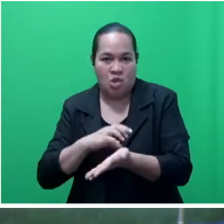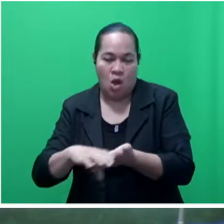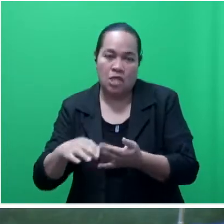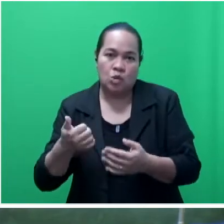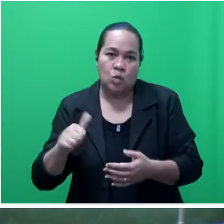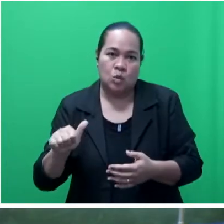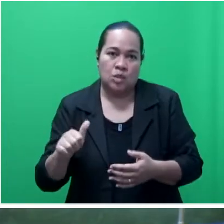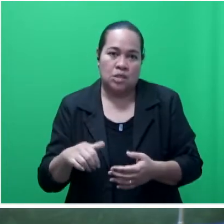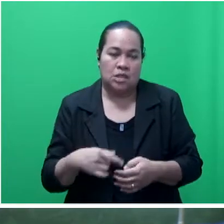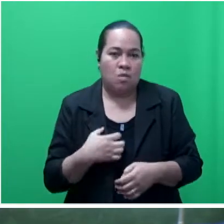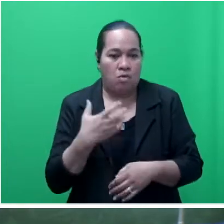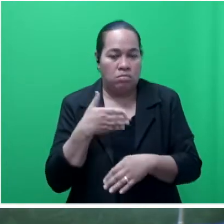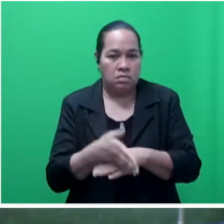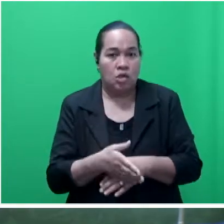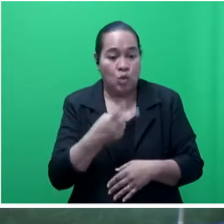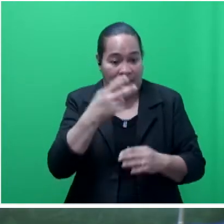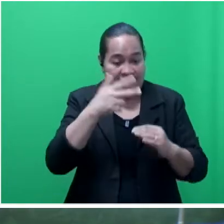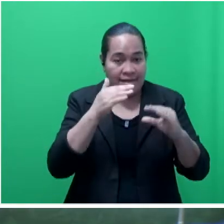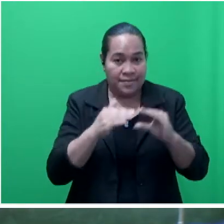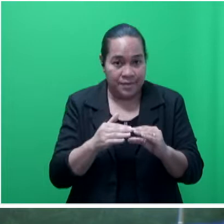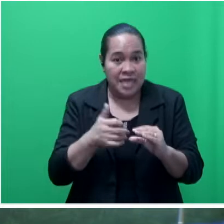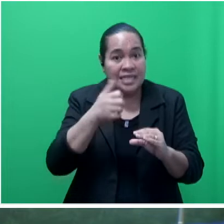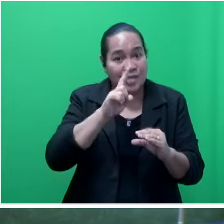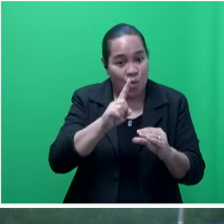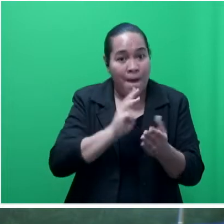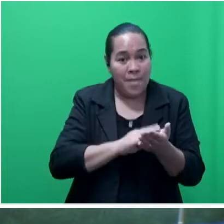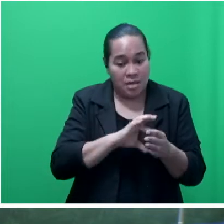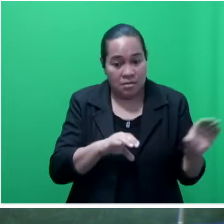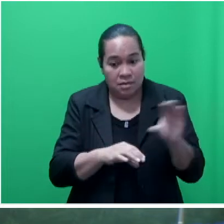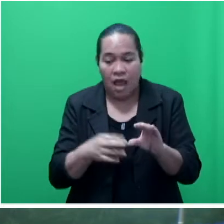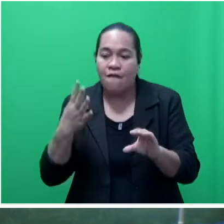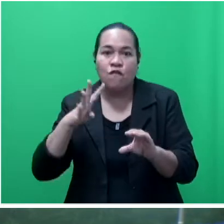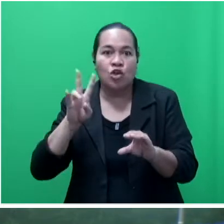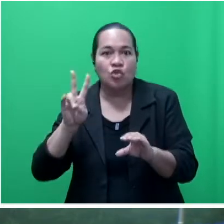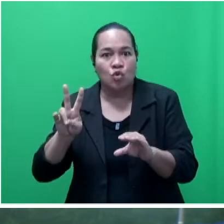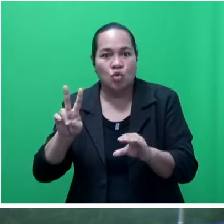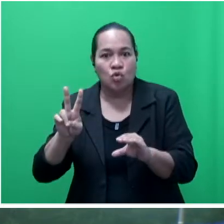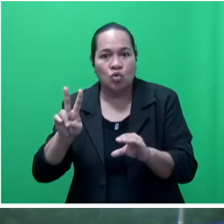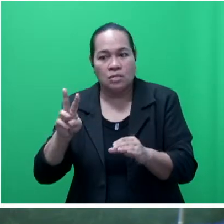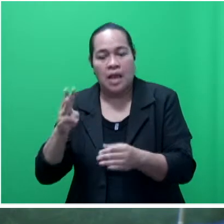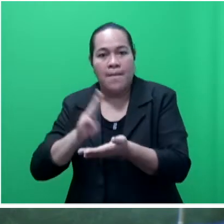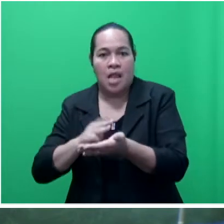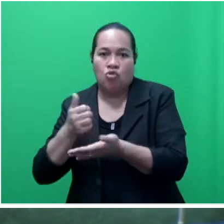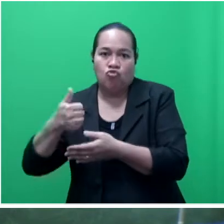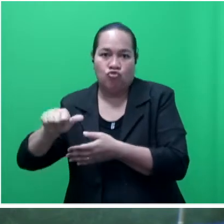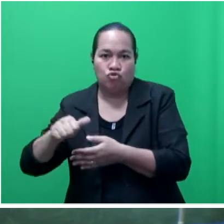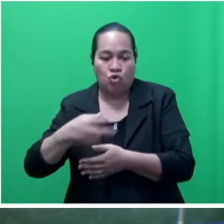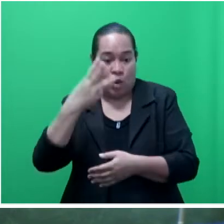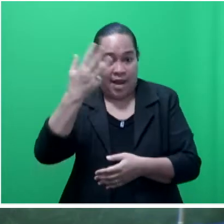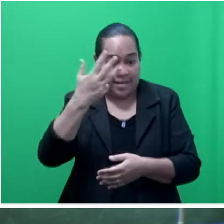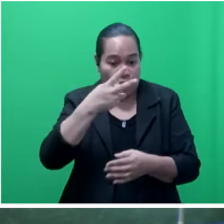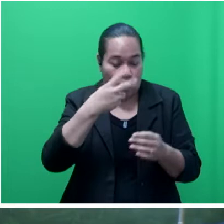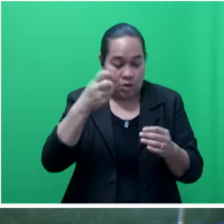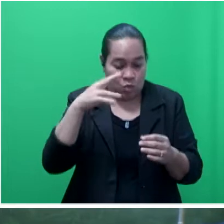sir. 2018, 61 million was allocated, 42 million was in fact used. And 2019,